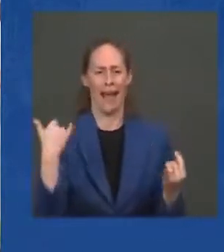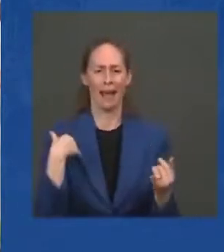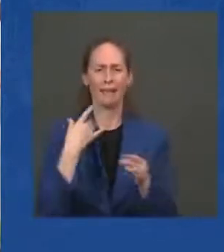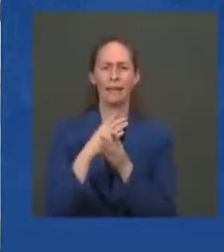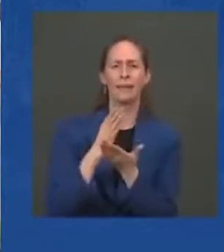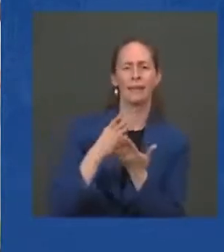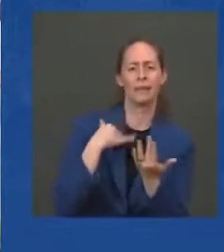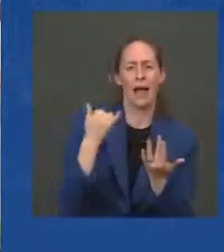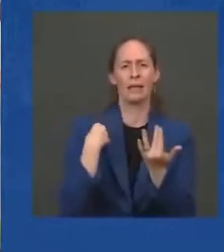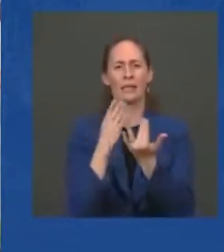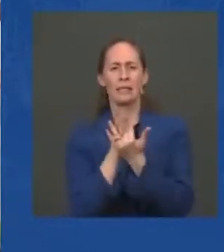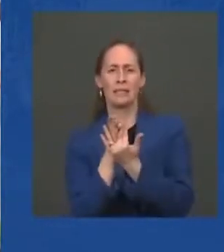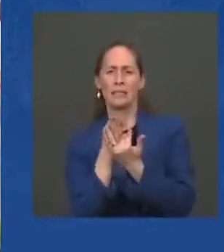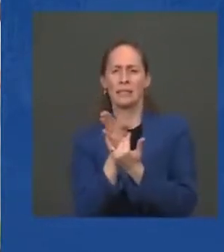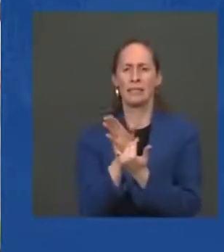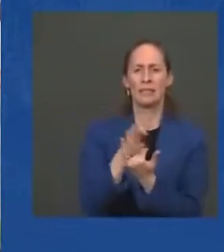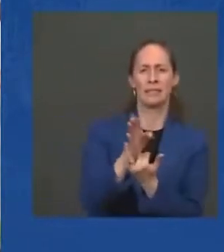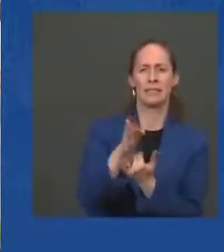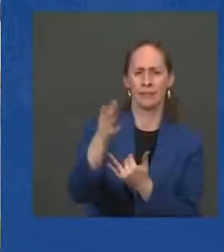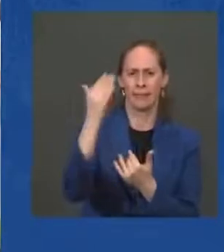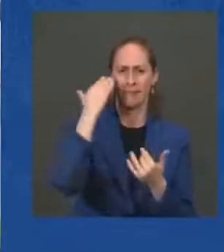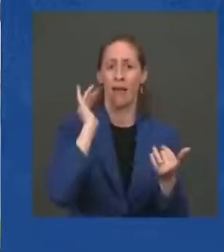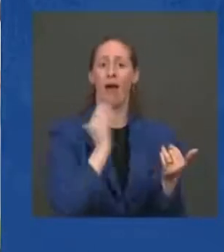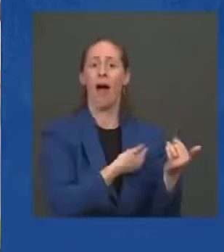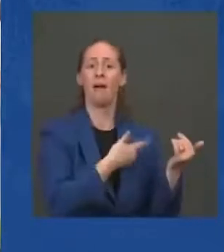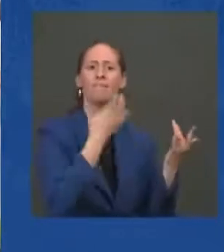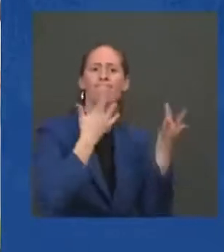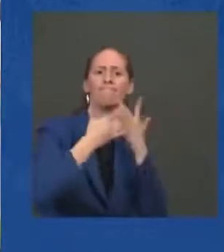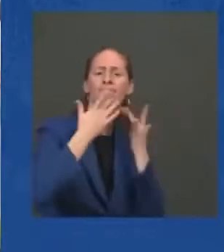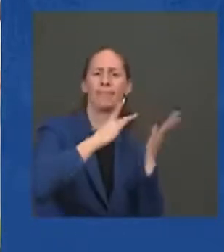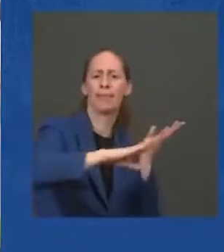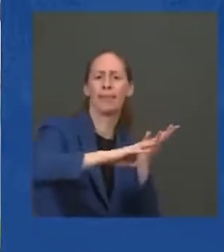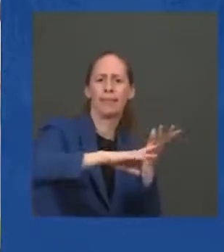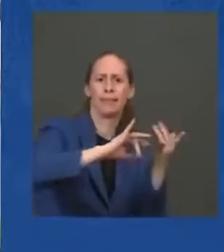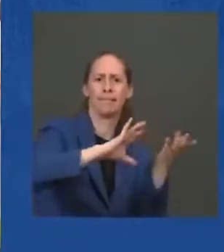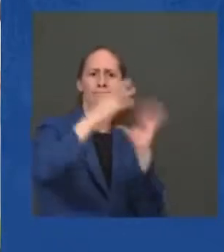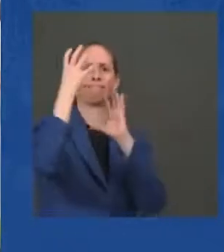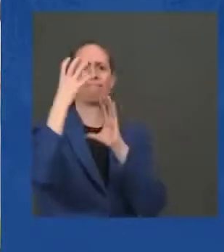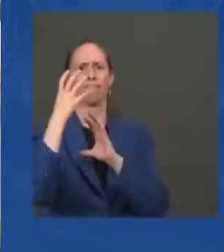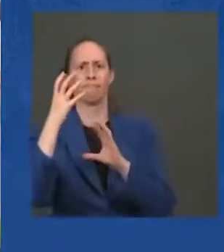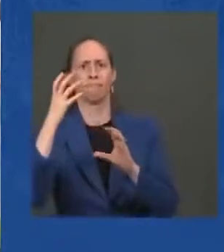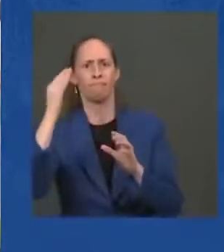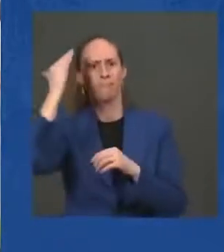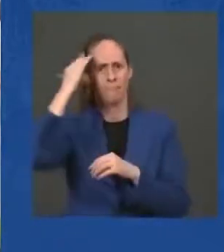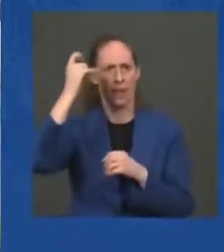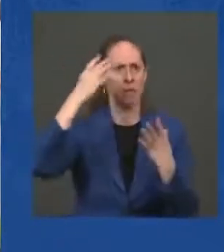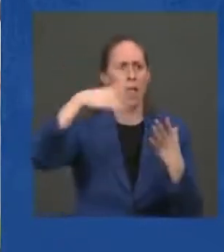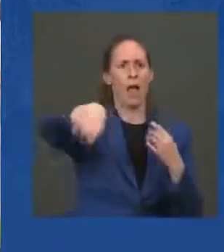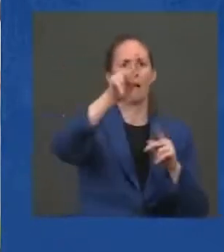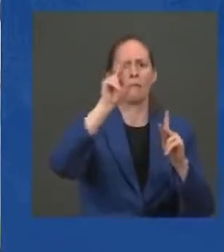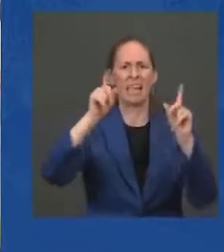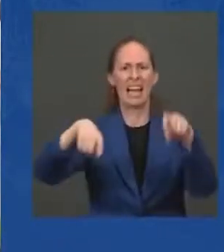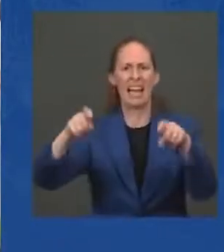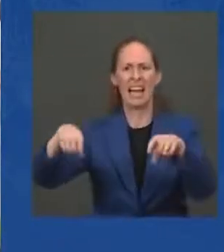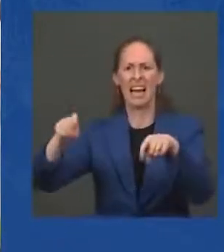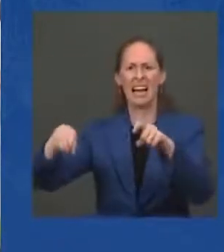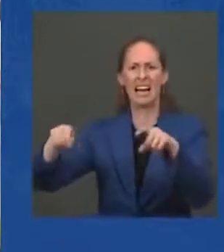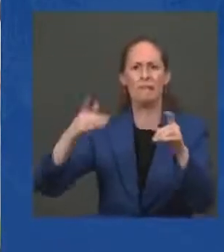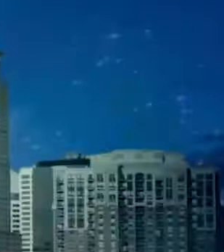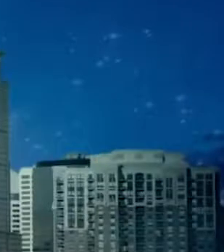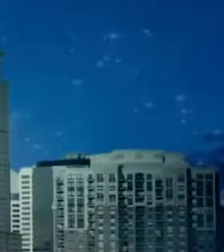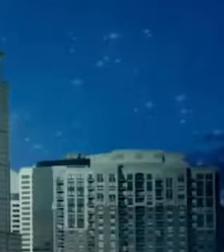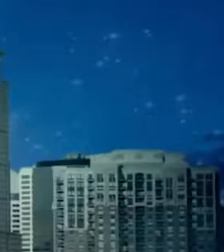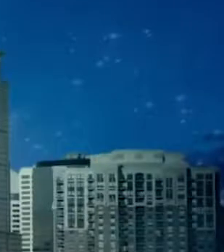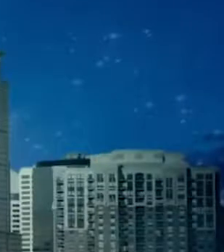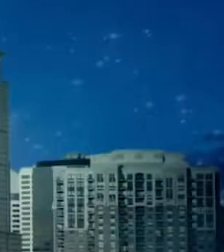At the same time, we're also experiencing higher demand for goods because wages are up, as well as people have money in the